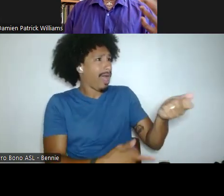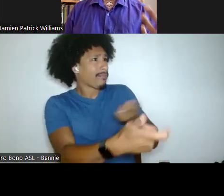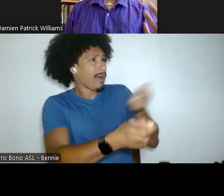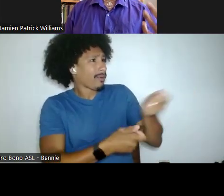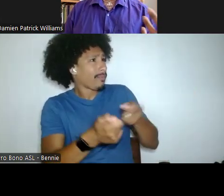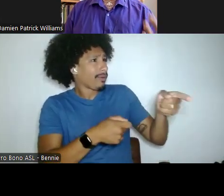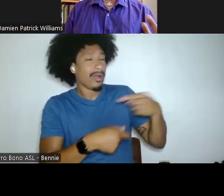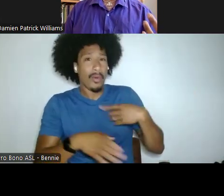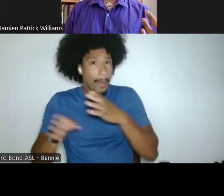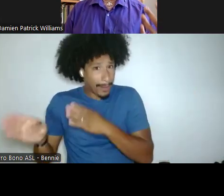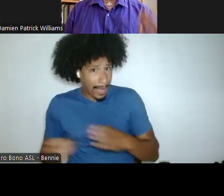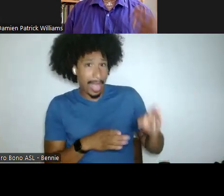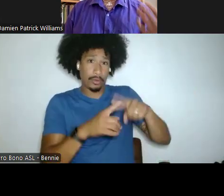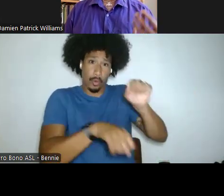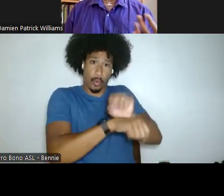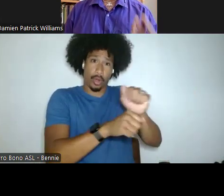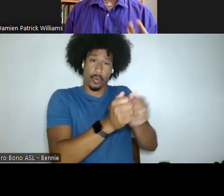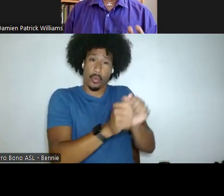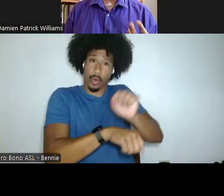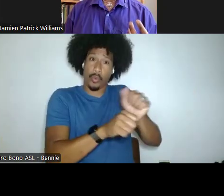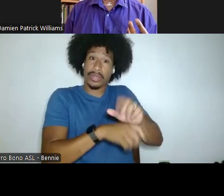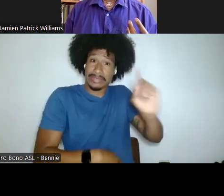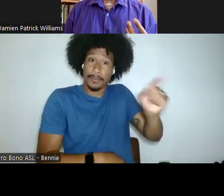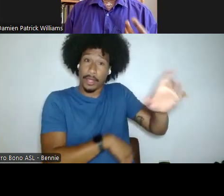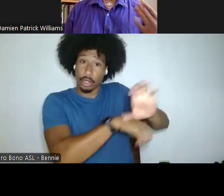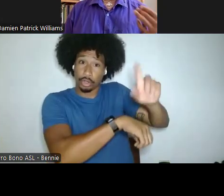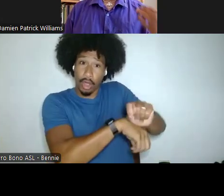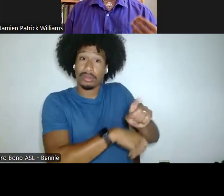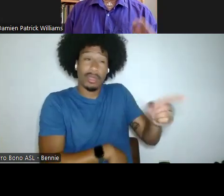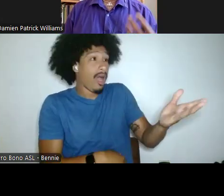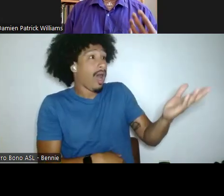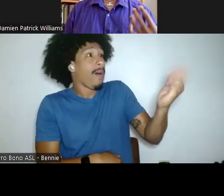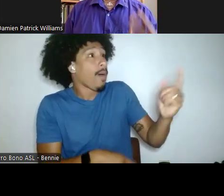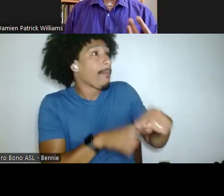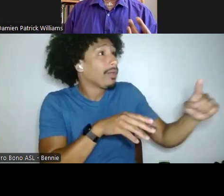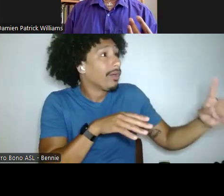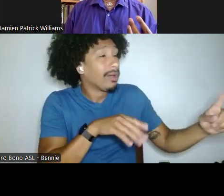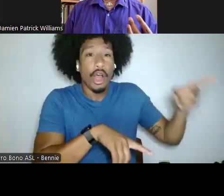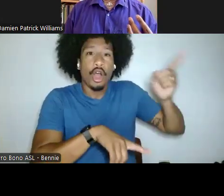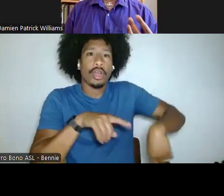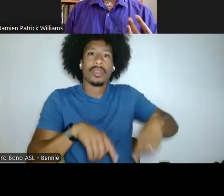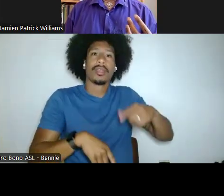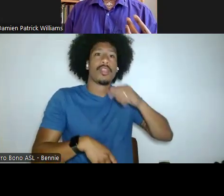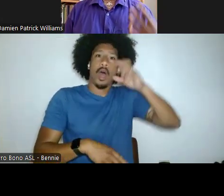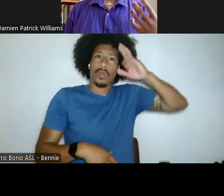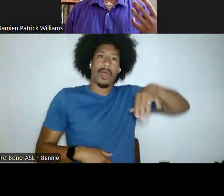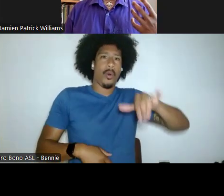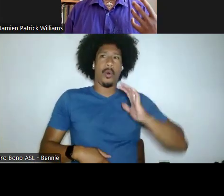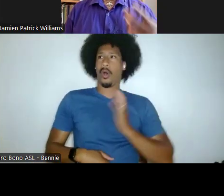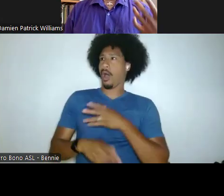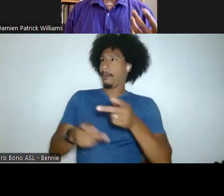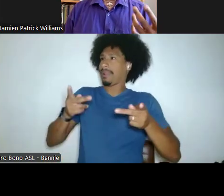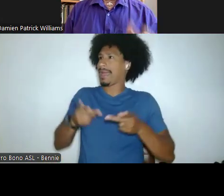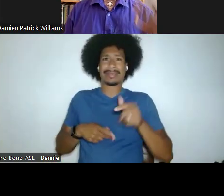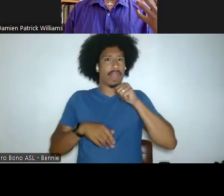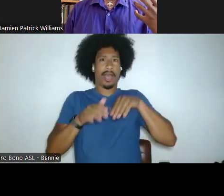planned to work with consultants, disabled consultants on a project, and had not made the space accessible. And we